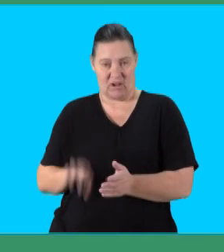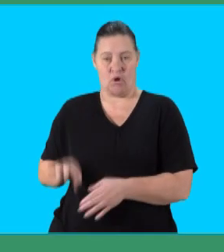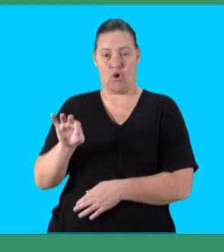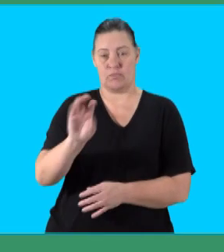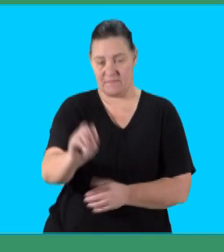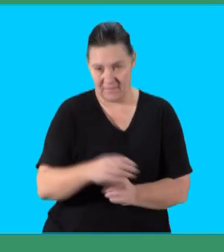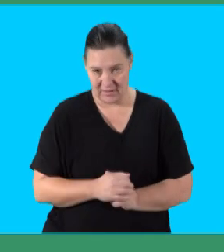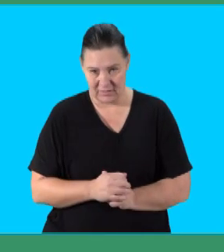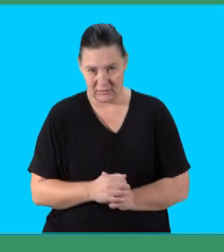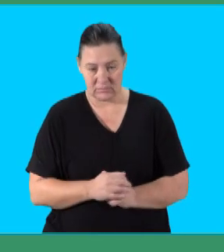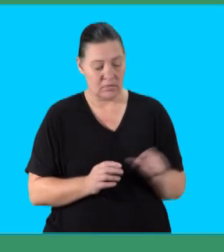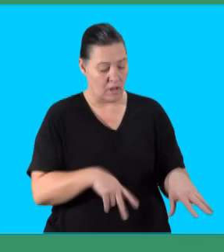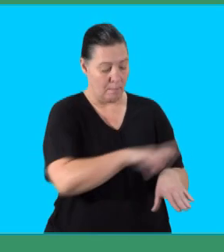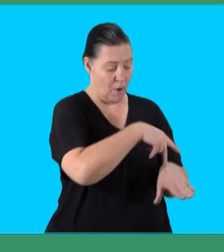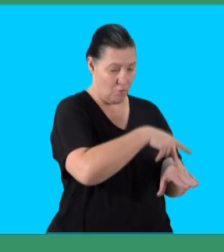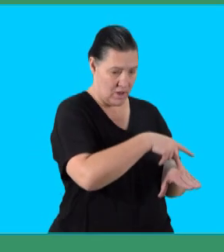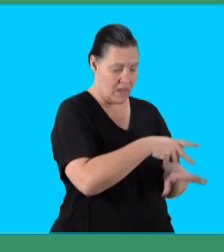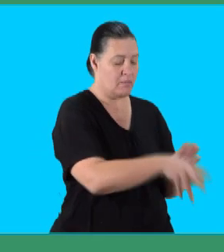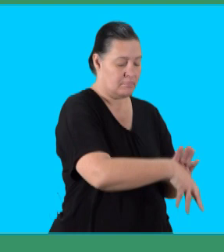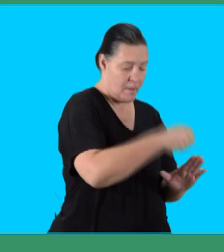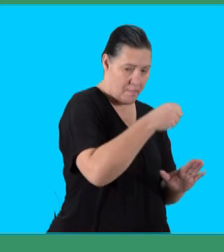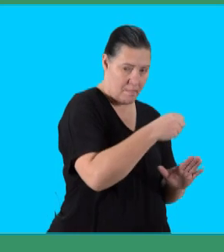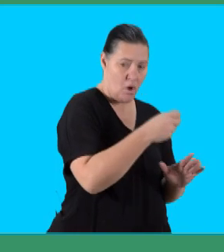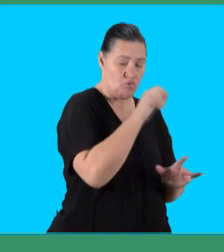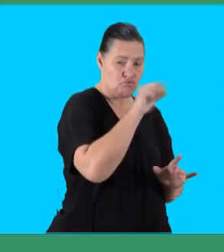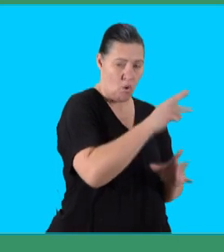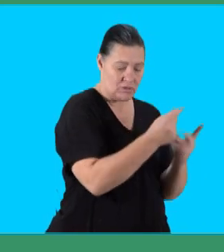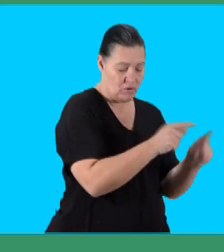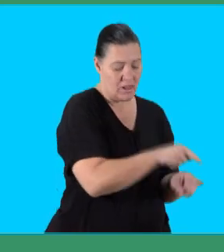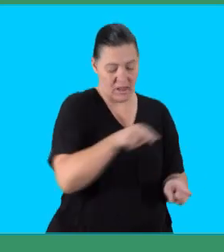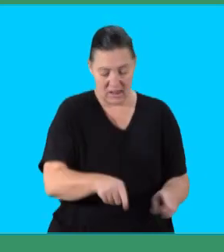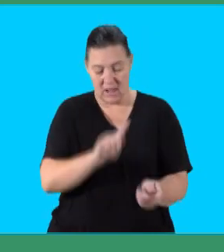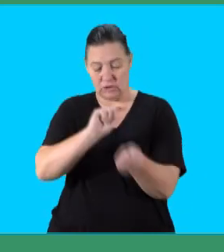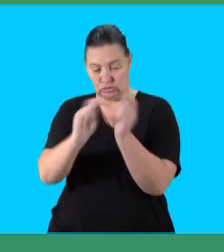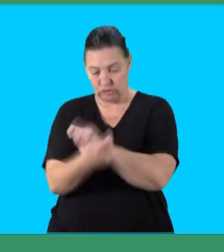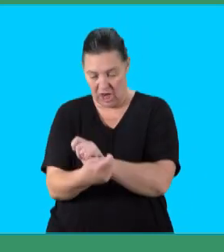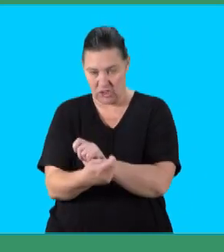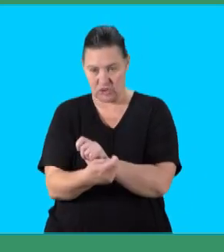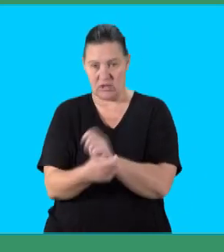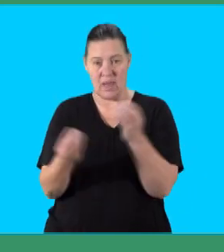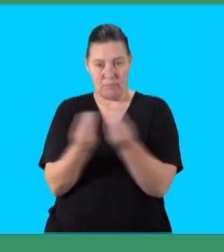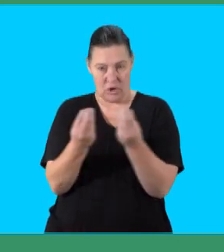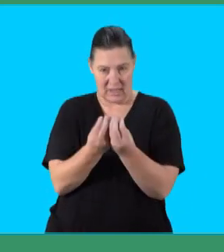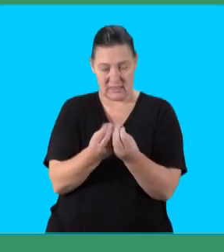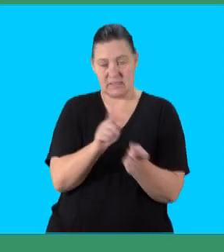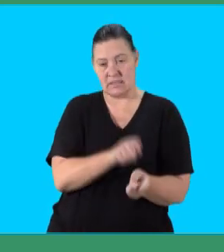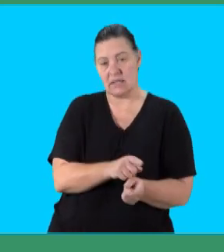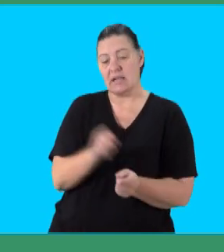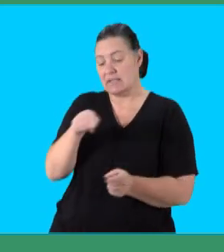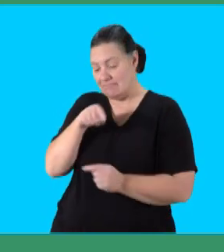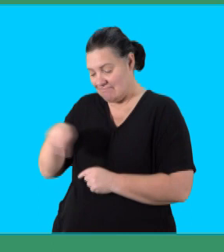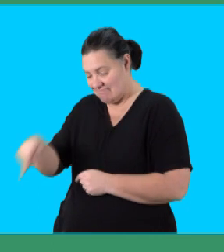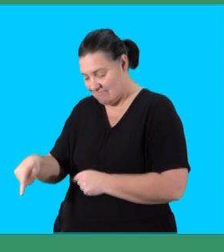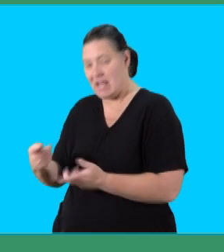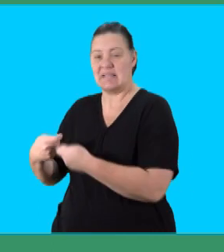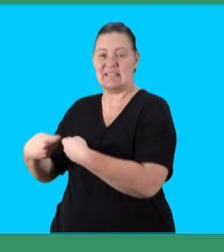The primary sector extracts the raw materials, the secondary sector transforms the raw materials into products, and the